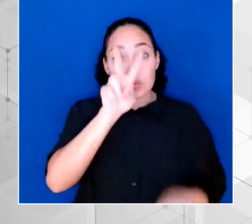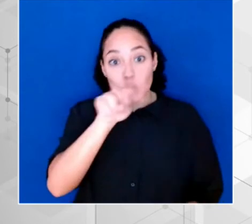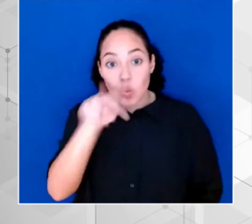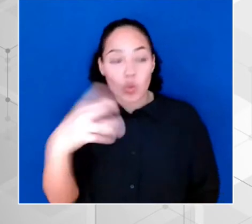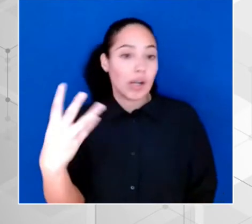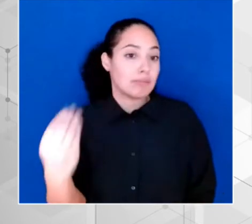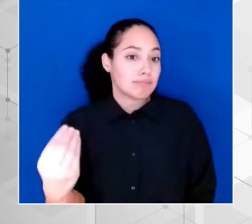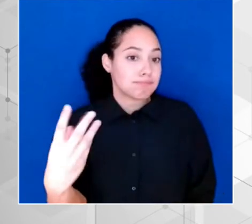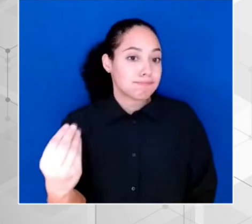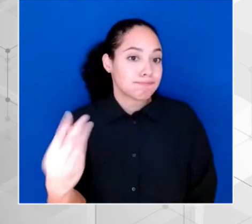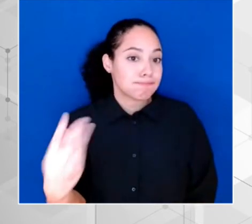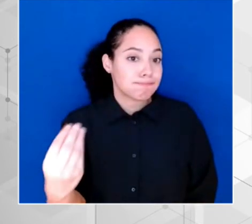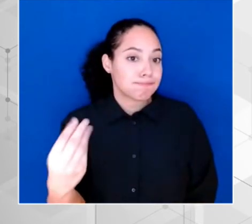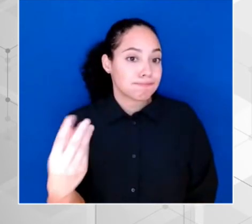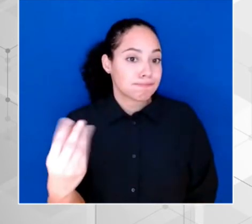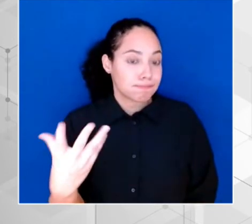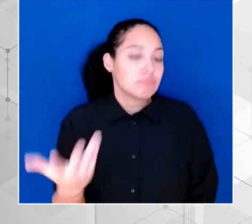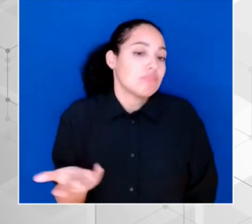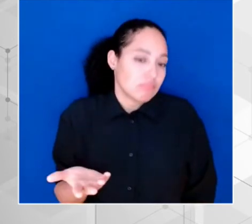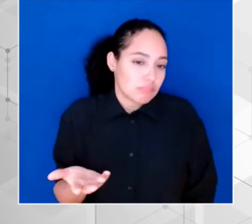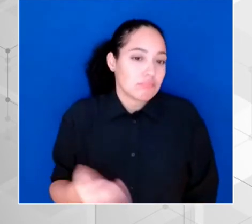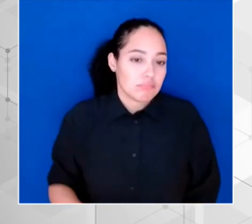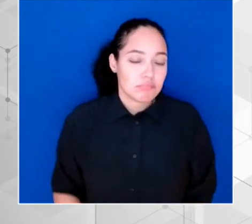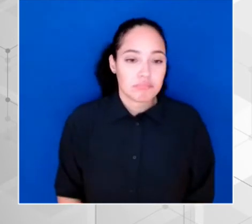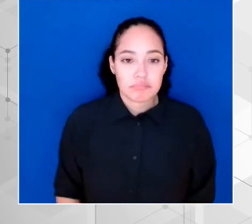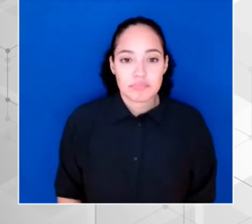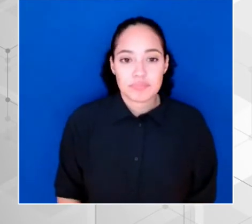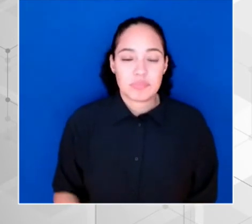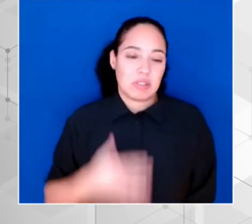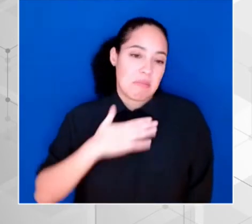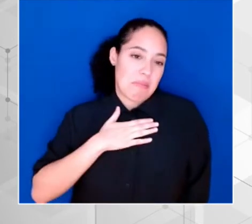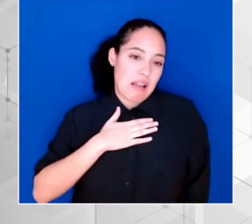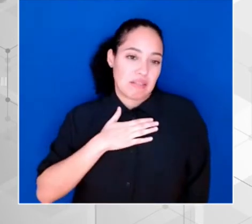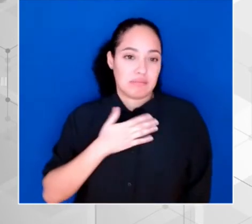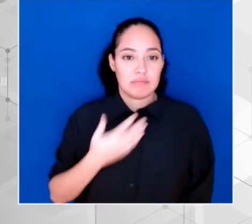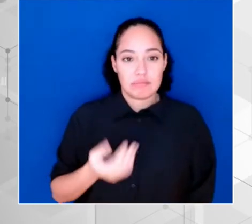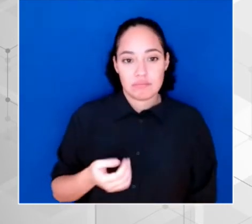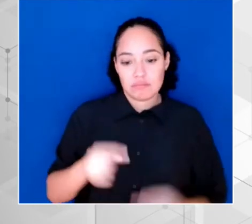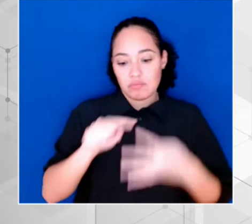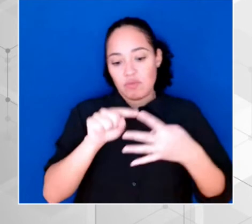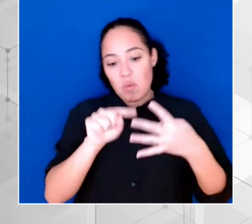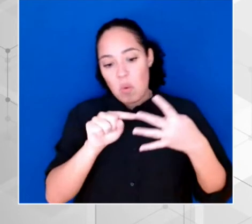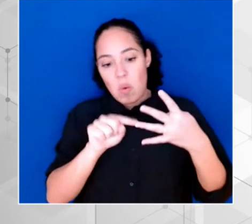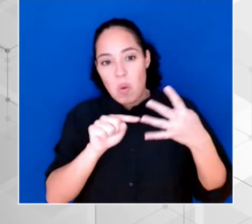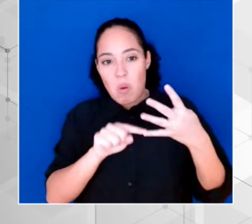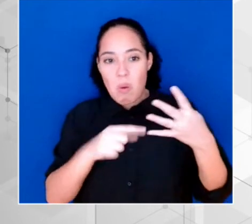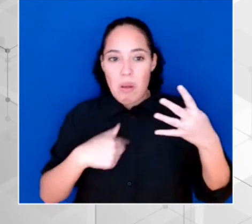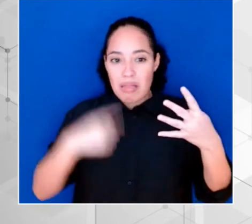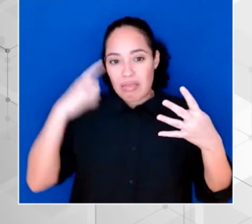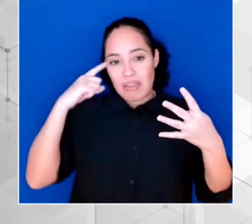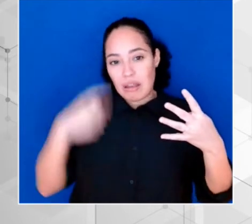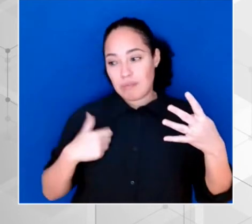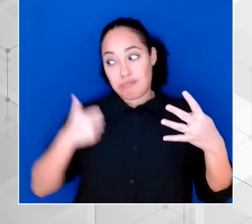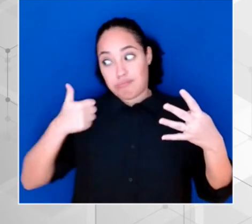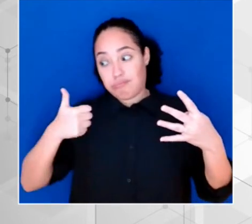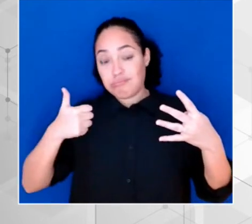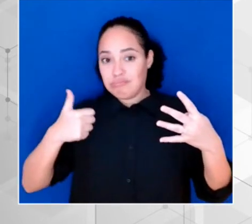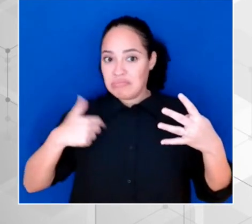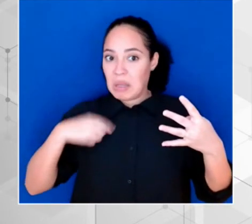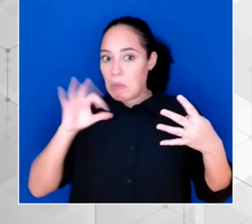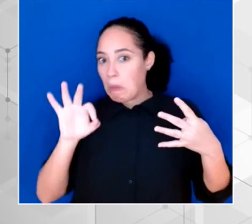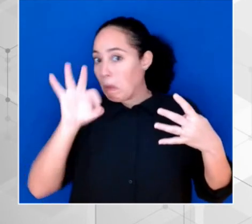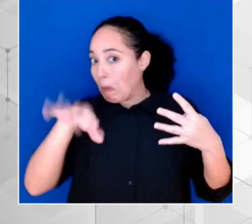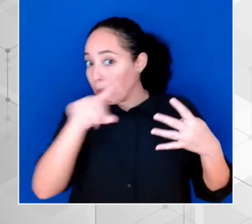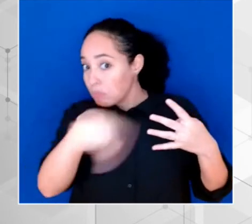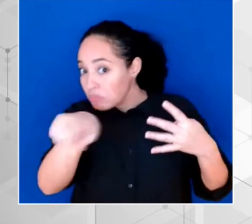So those are the 4 tips and advices that works for me, and I think it should work for you as well.